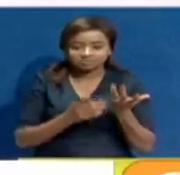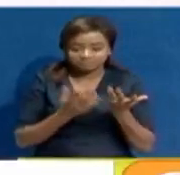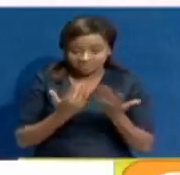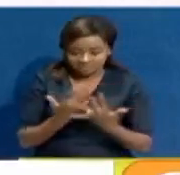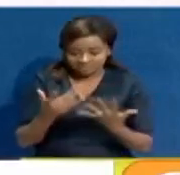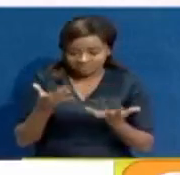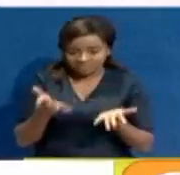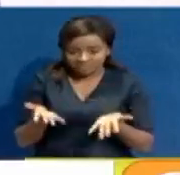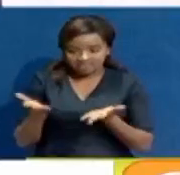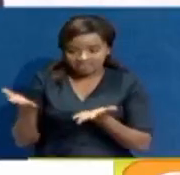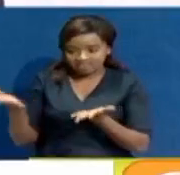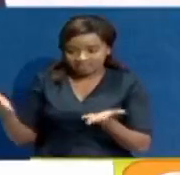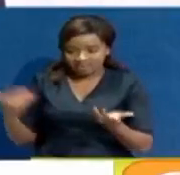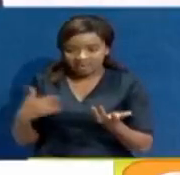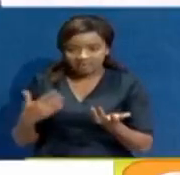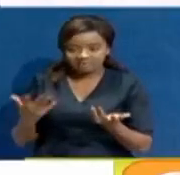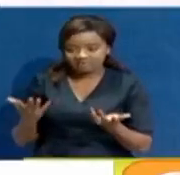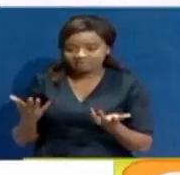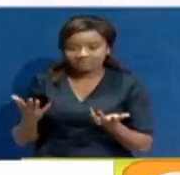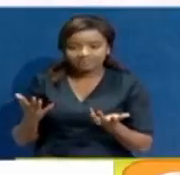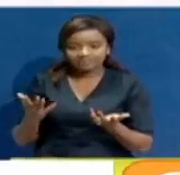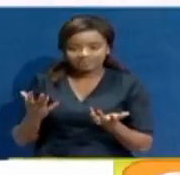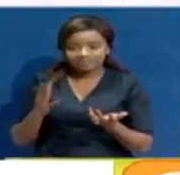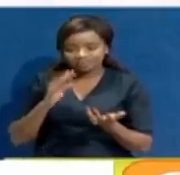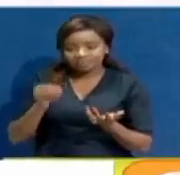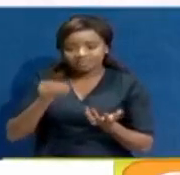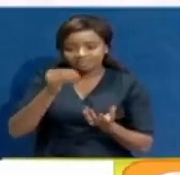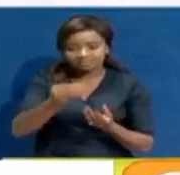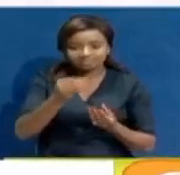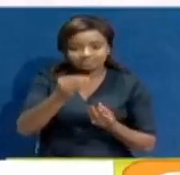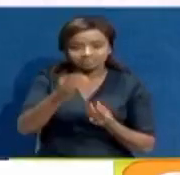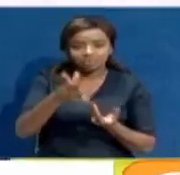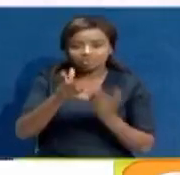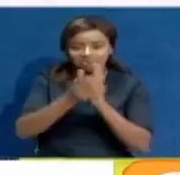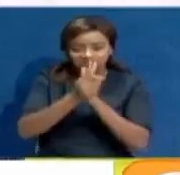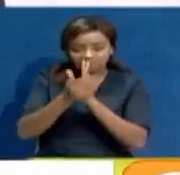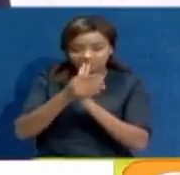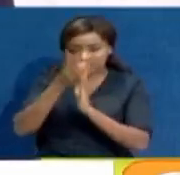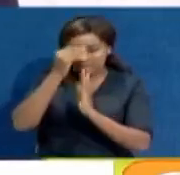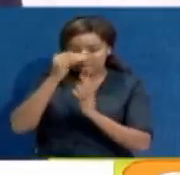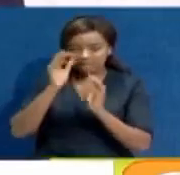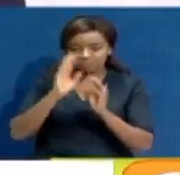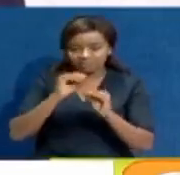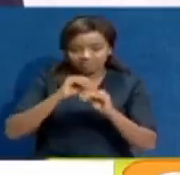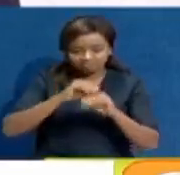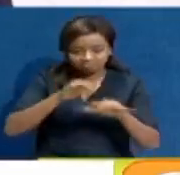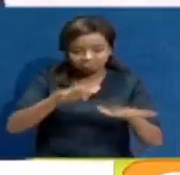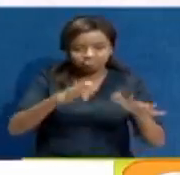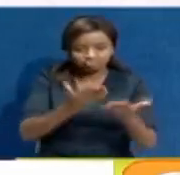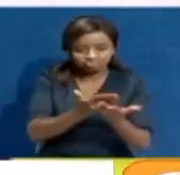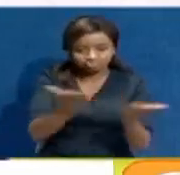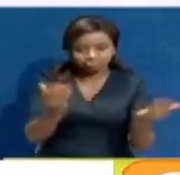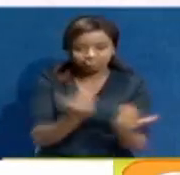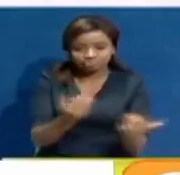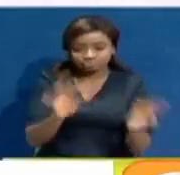here, we'll bequeath them to the next generation. And it is so important that we